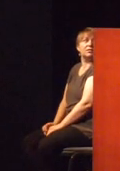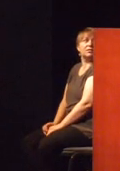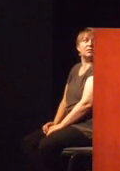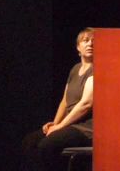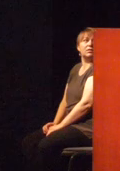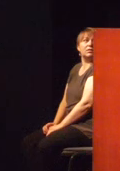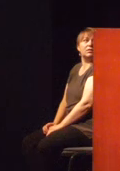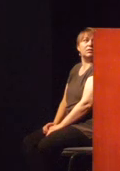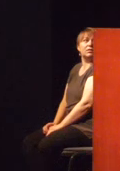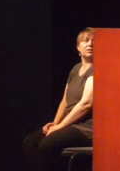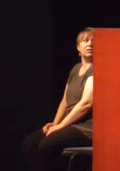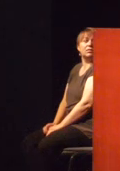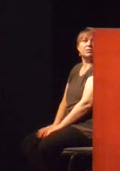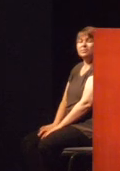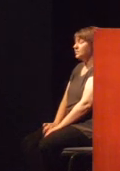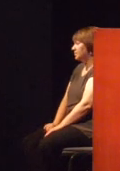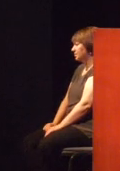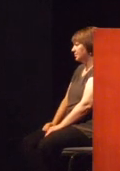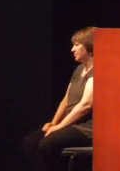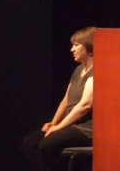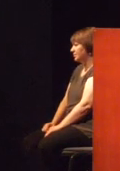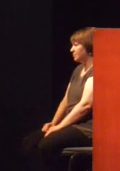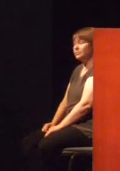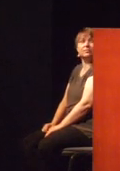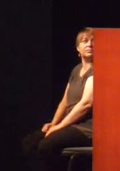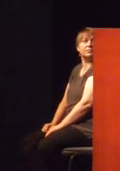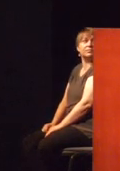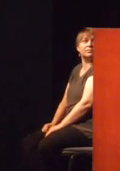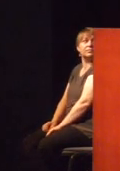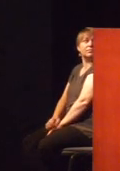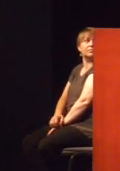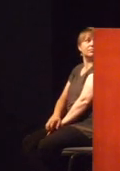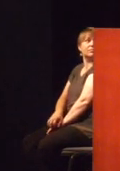where people who are